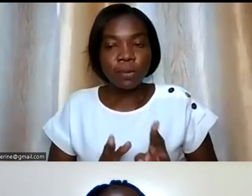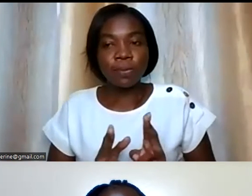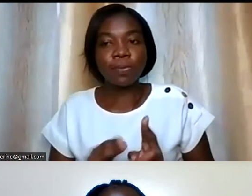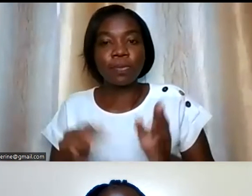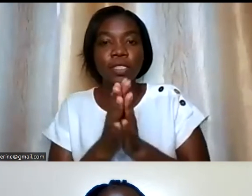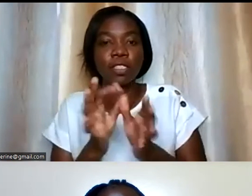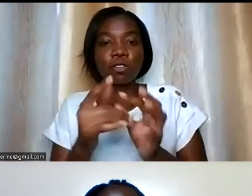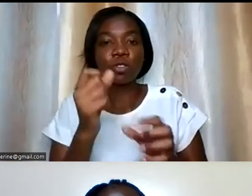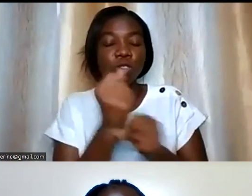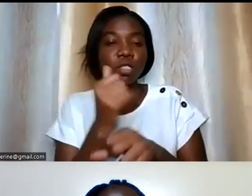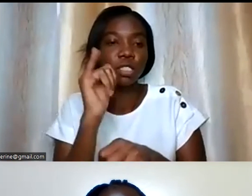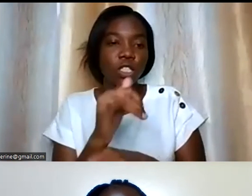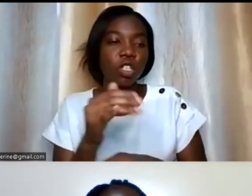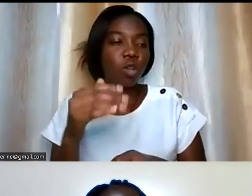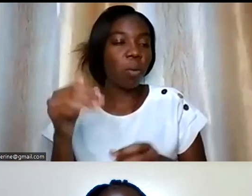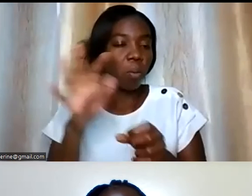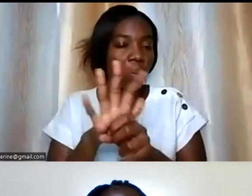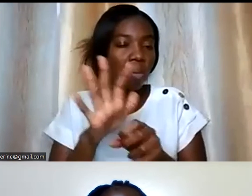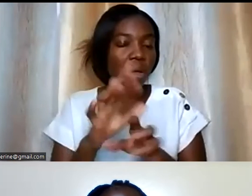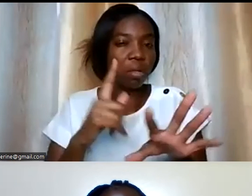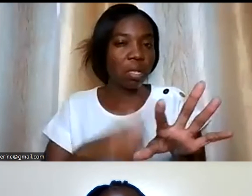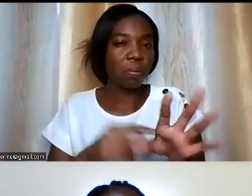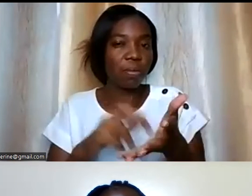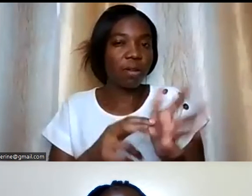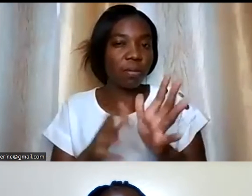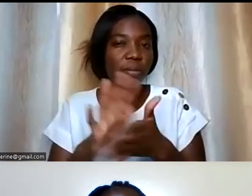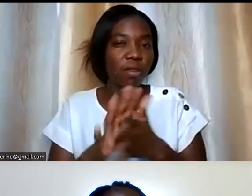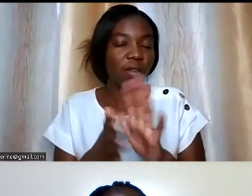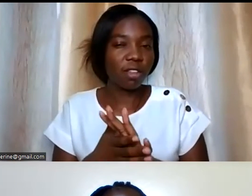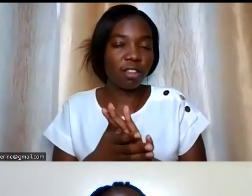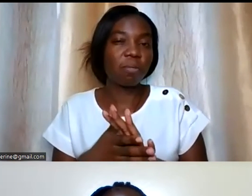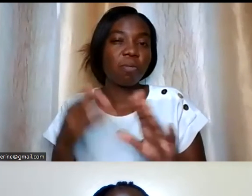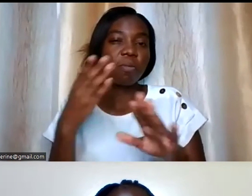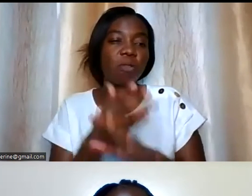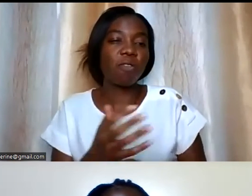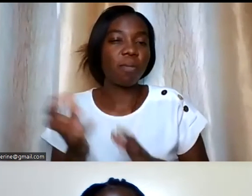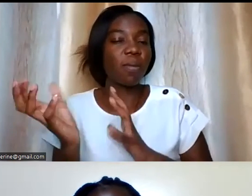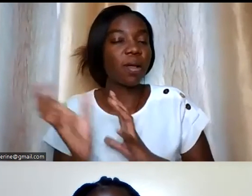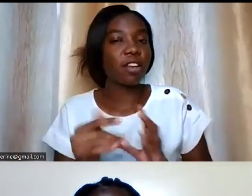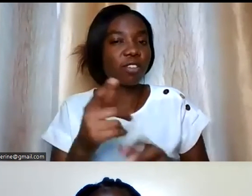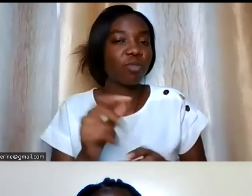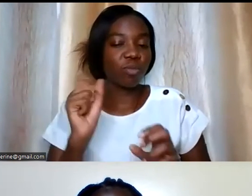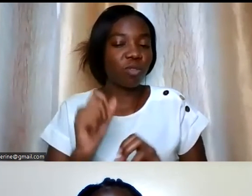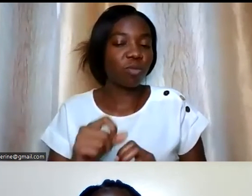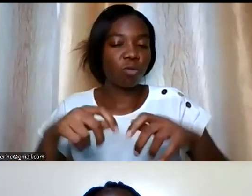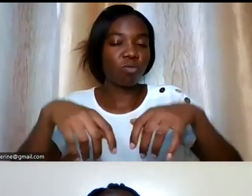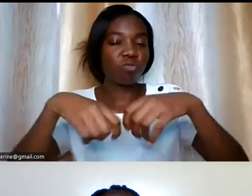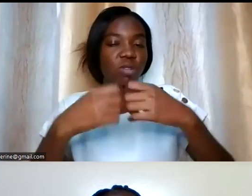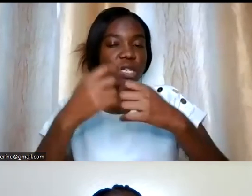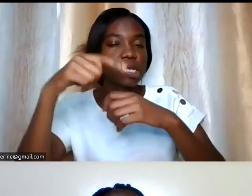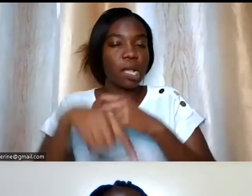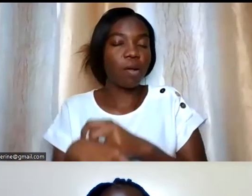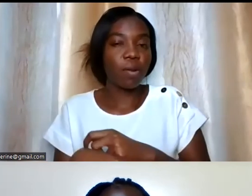over and over, it gets very overwhelming, that it gets to a point where you are bound to break down. And that is